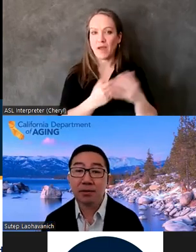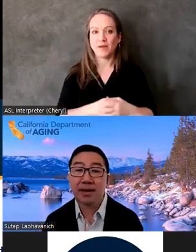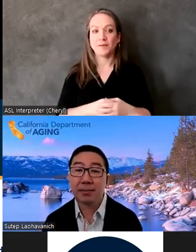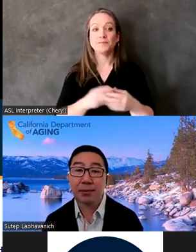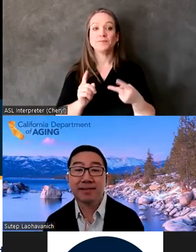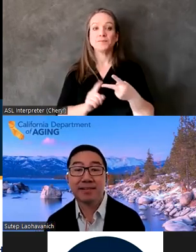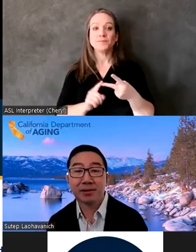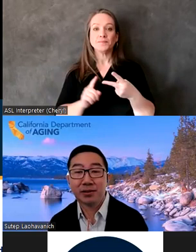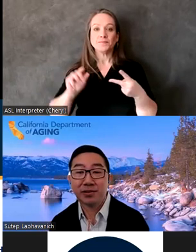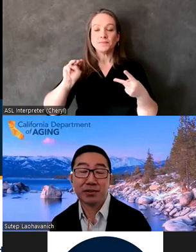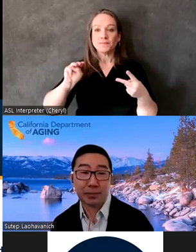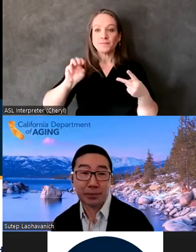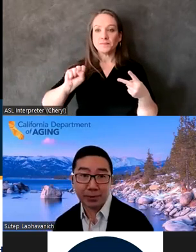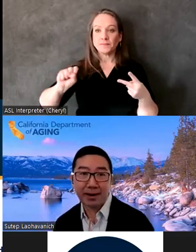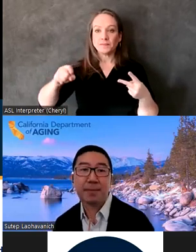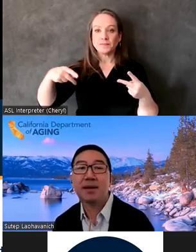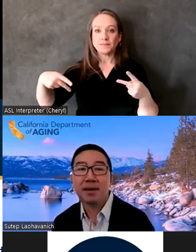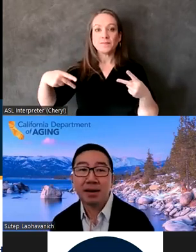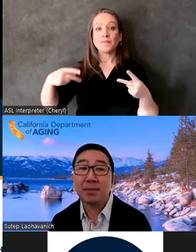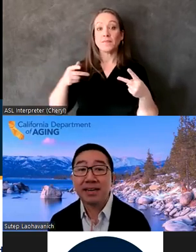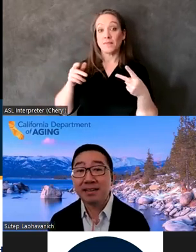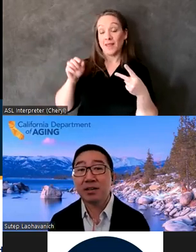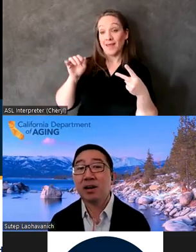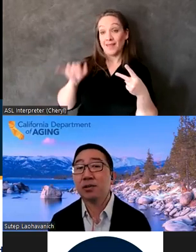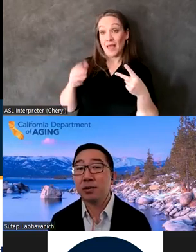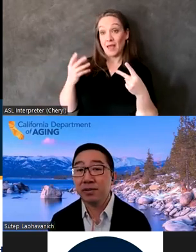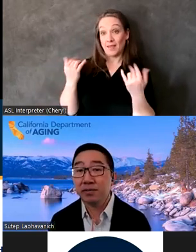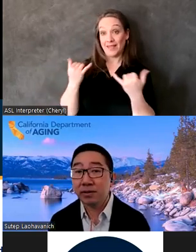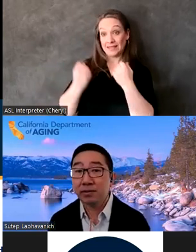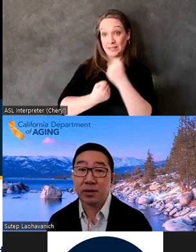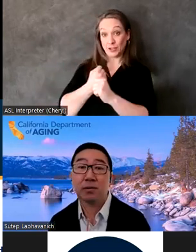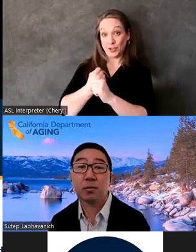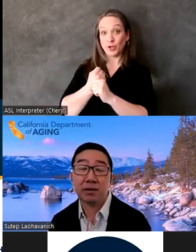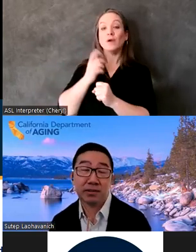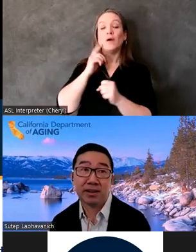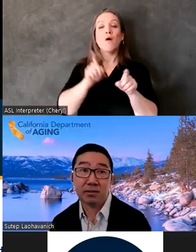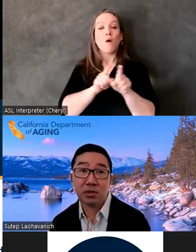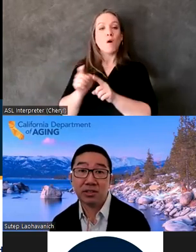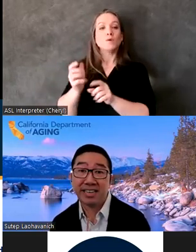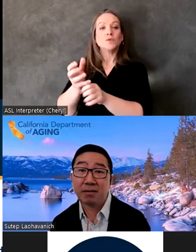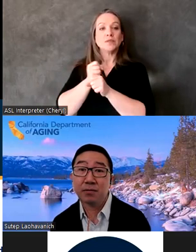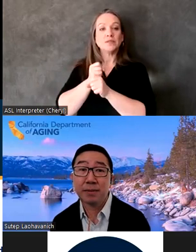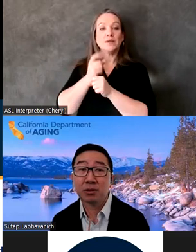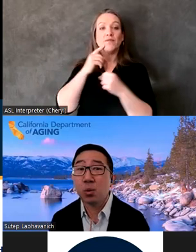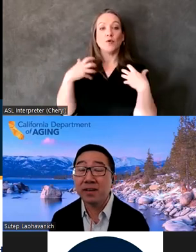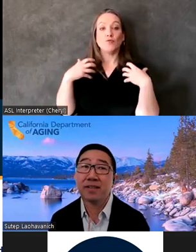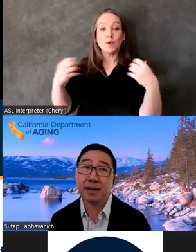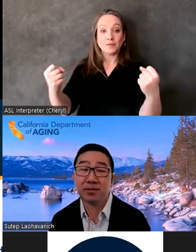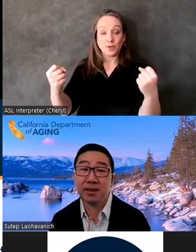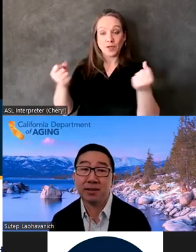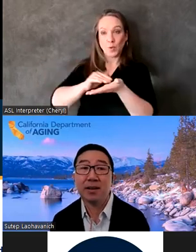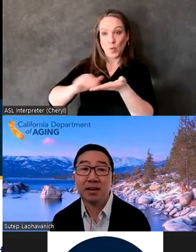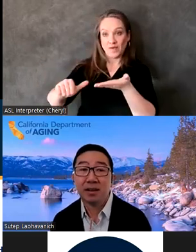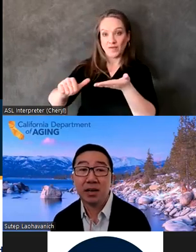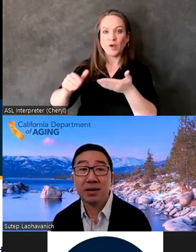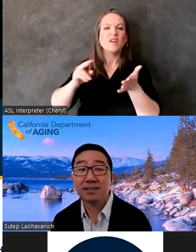our multi-purpose senior services program, the beginning of this year also received the restoration of waiver slots, which is accounting for about